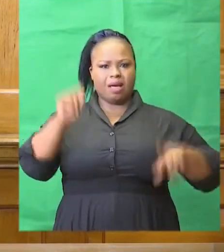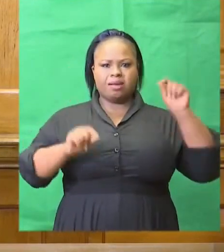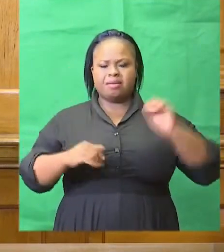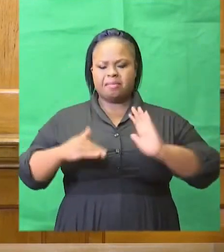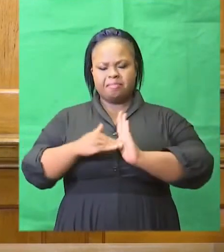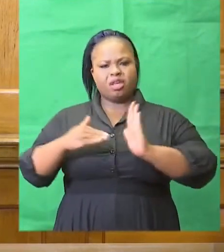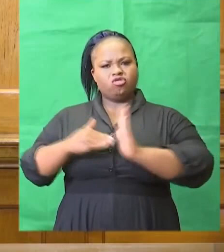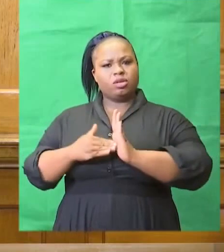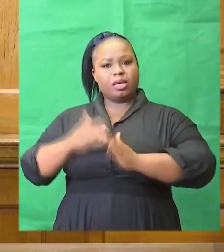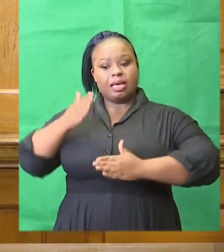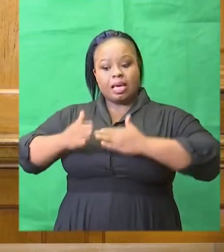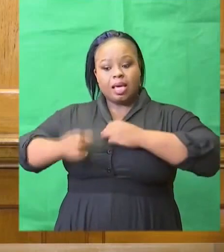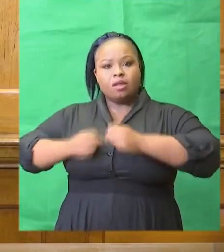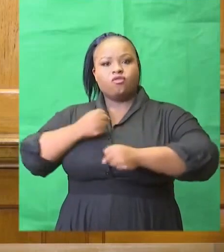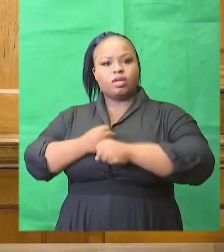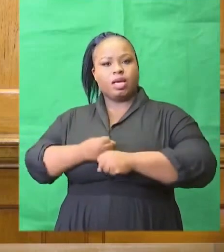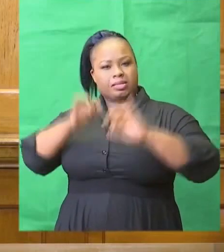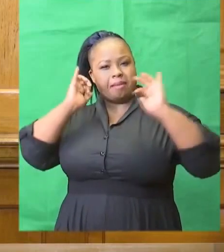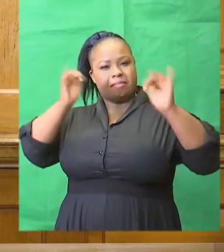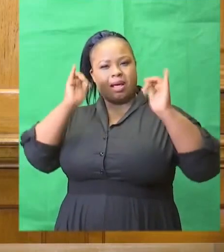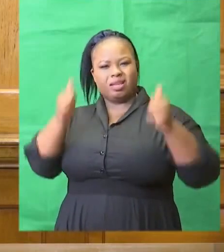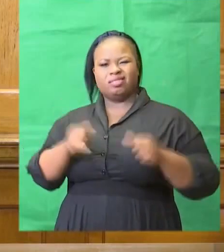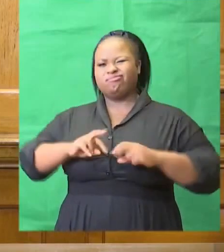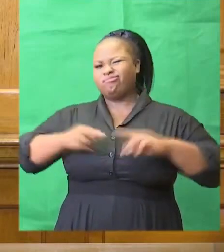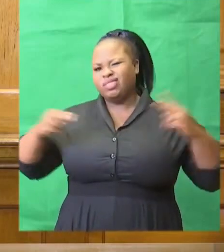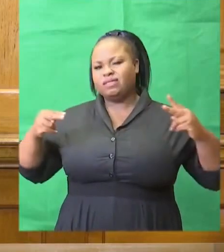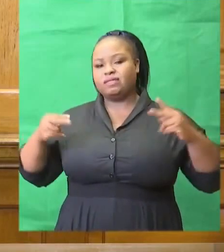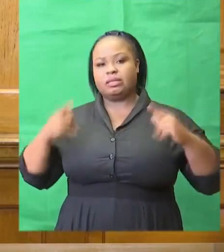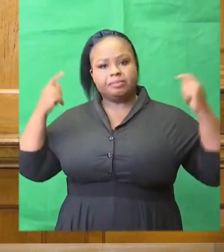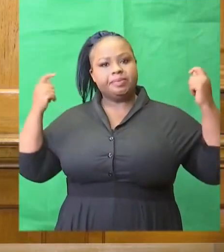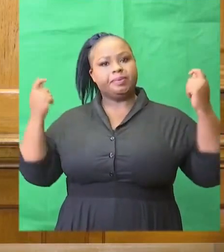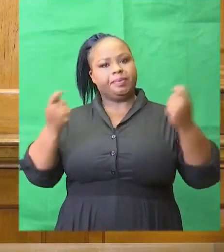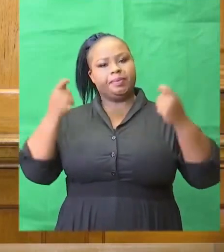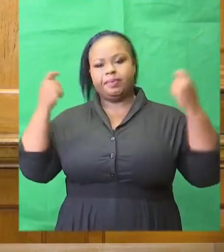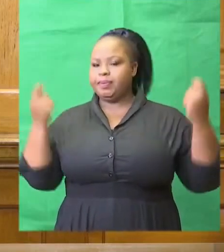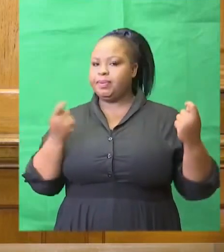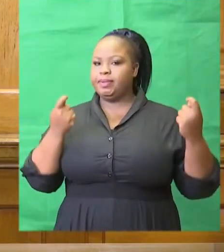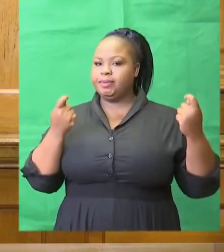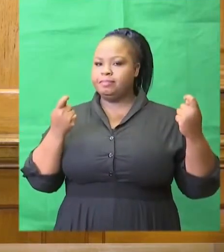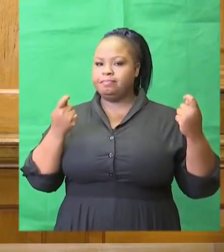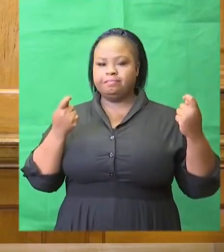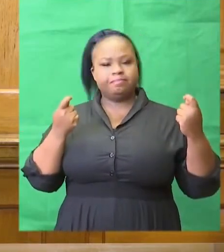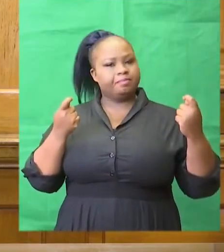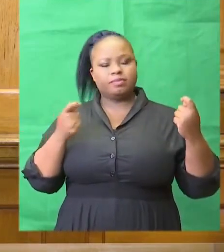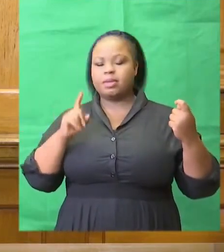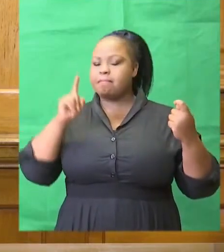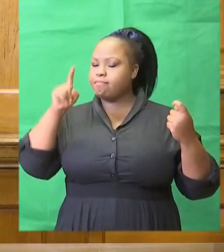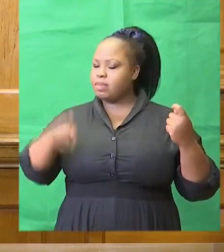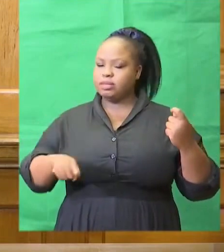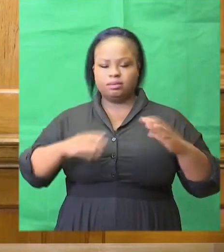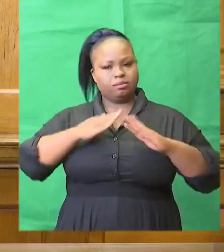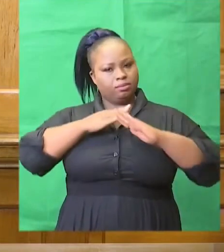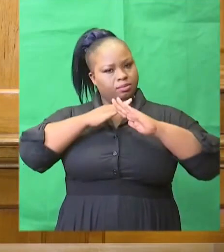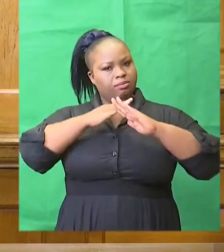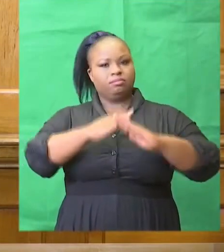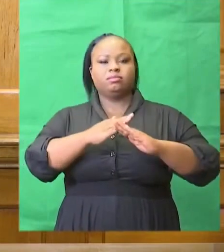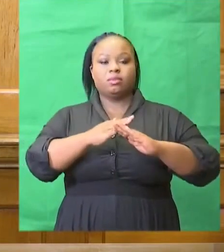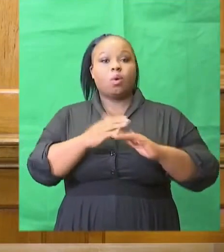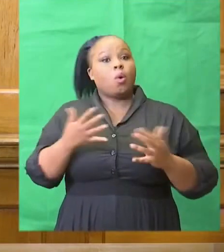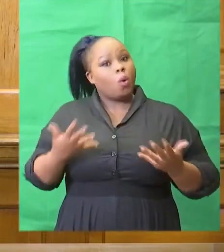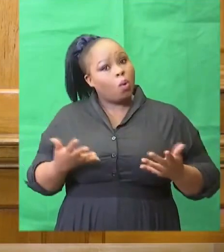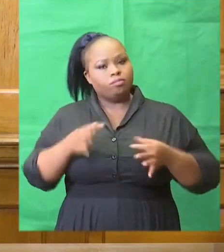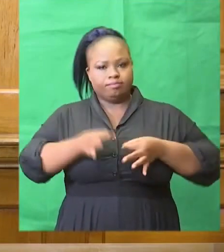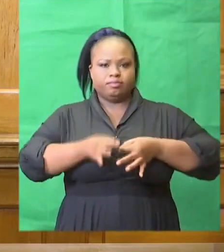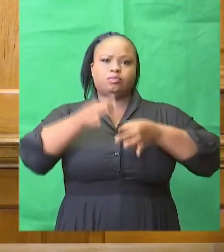in, as well as other celebrations, should be avoided or